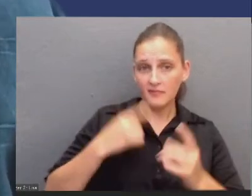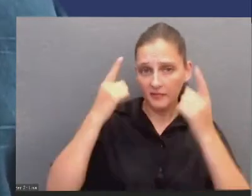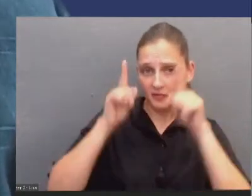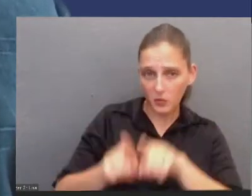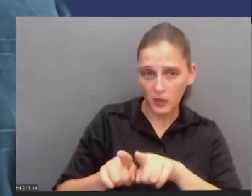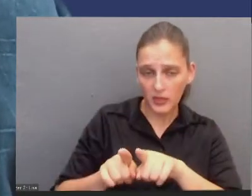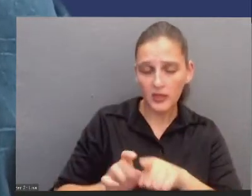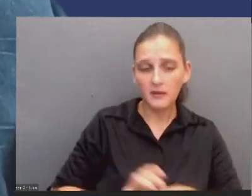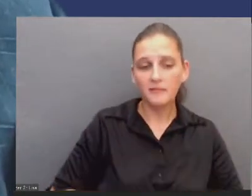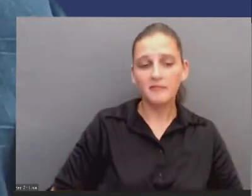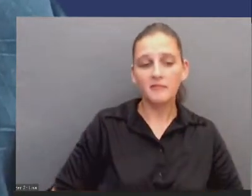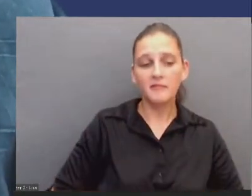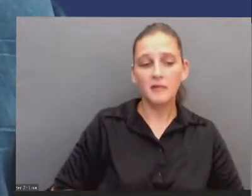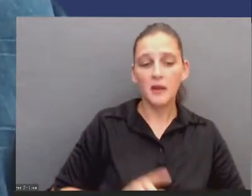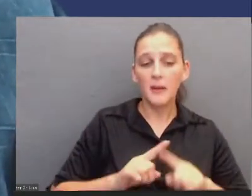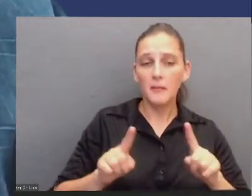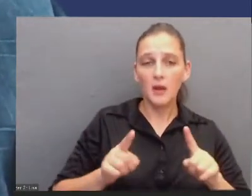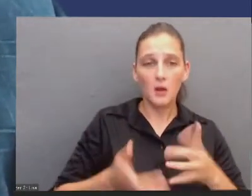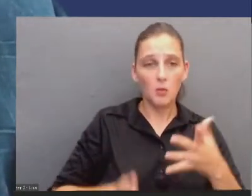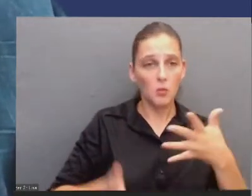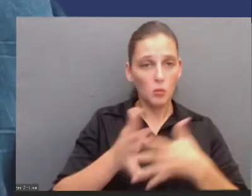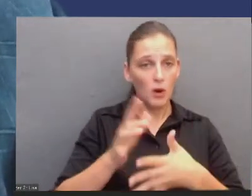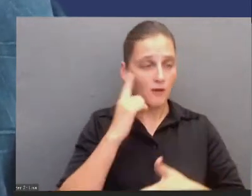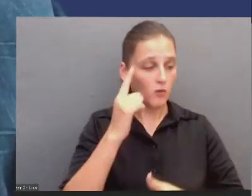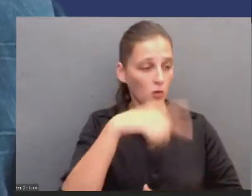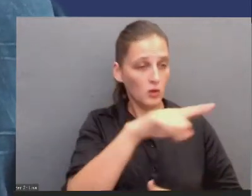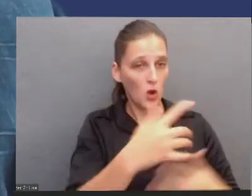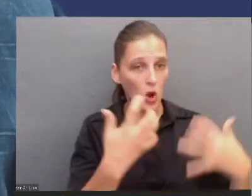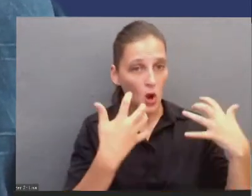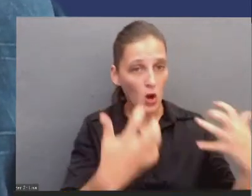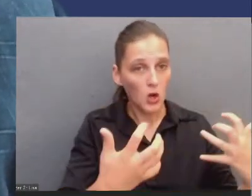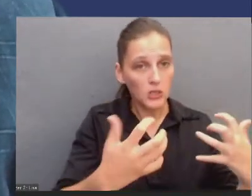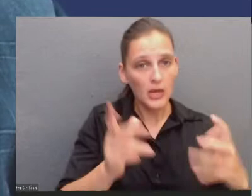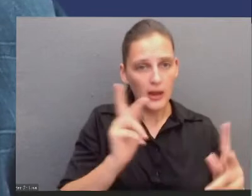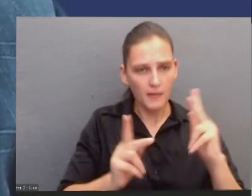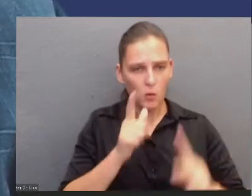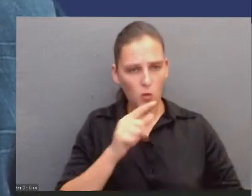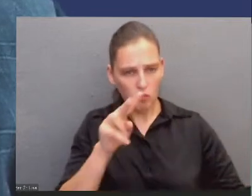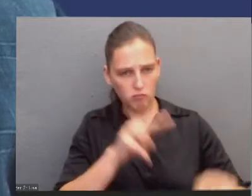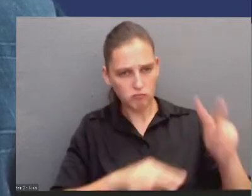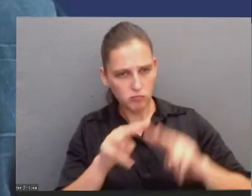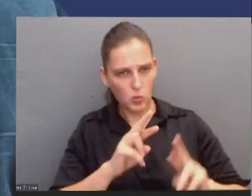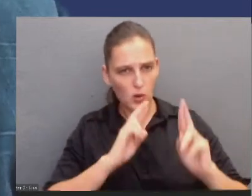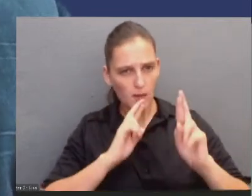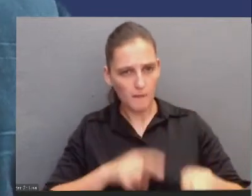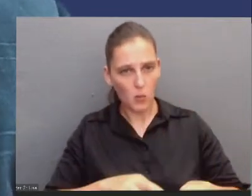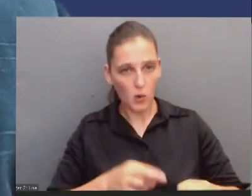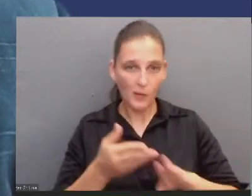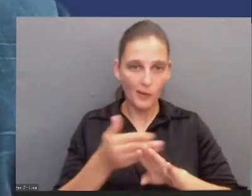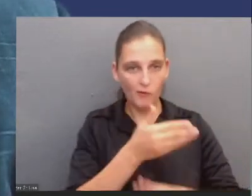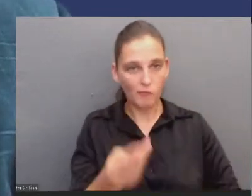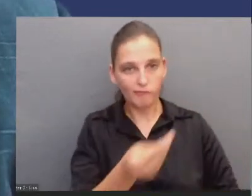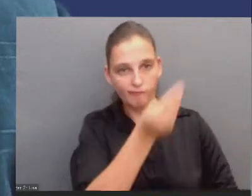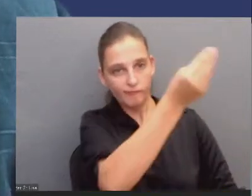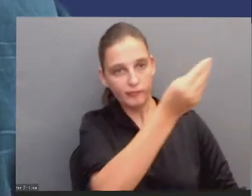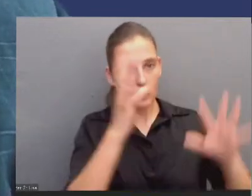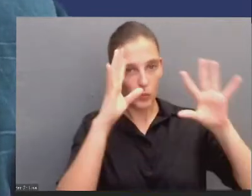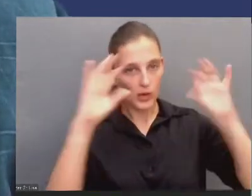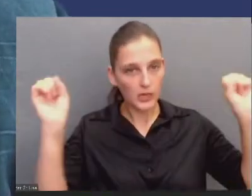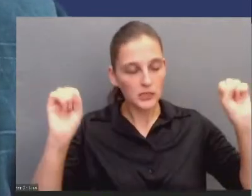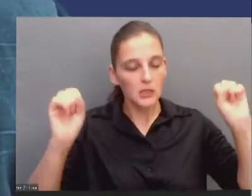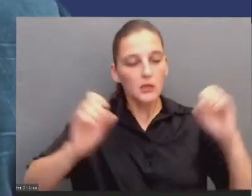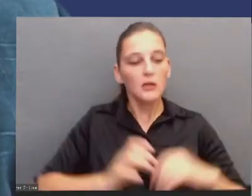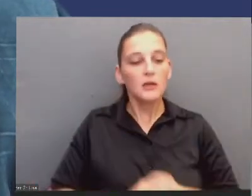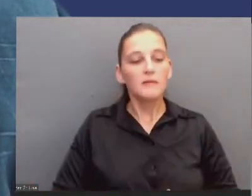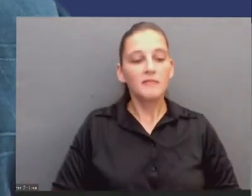for the audience and for those that look at this report that goes to the administration is to recognize